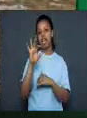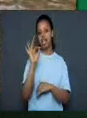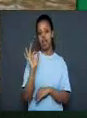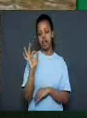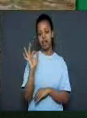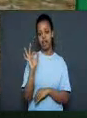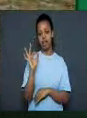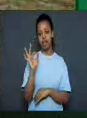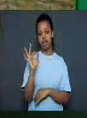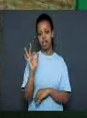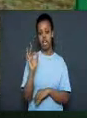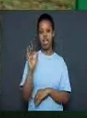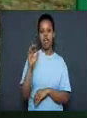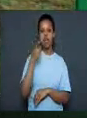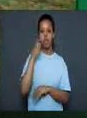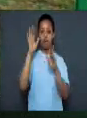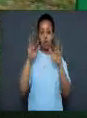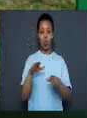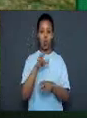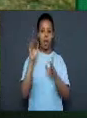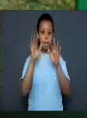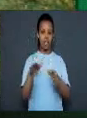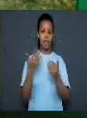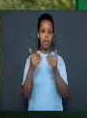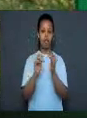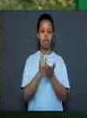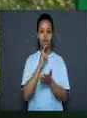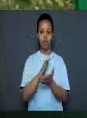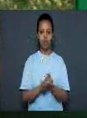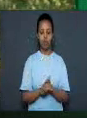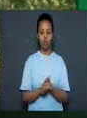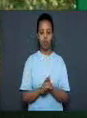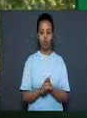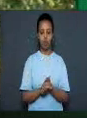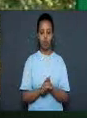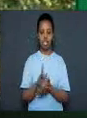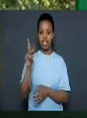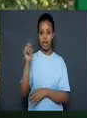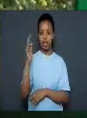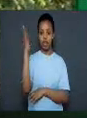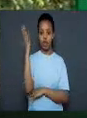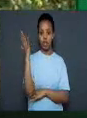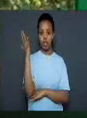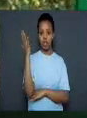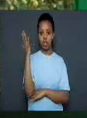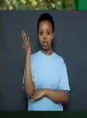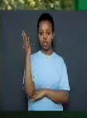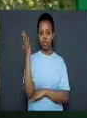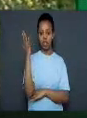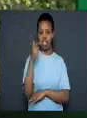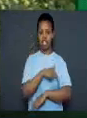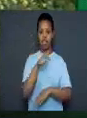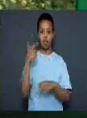in the form of snow and rain. Temperate forests range in